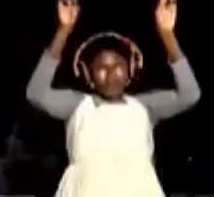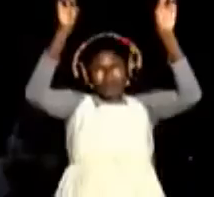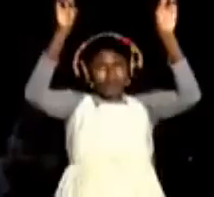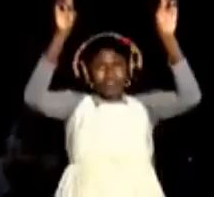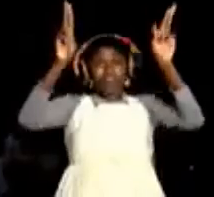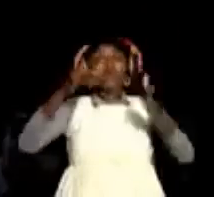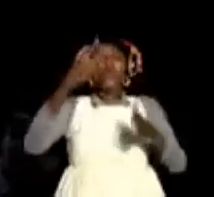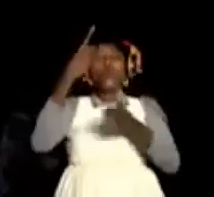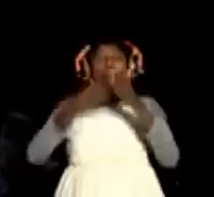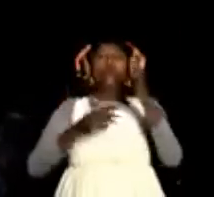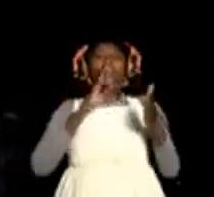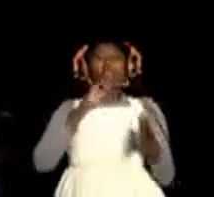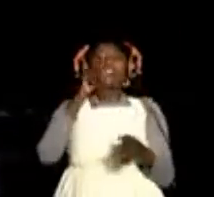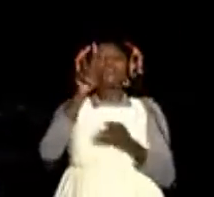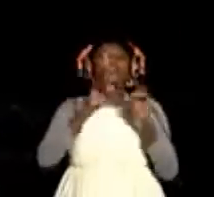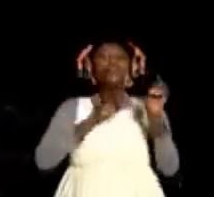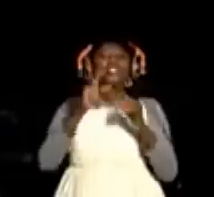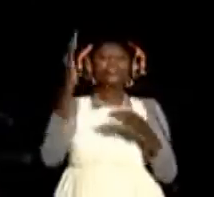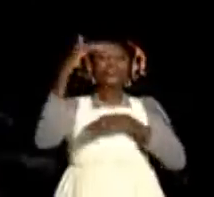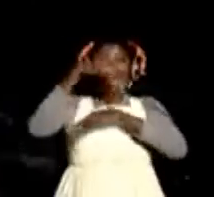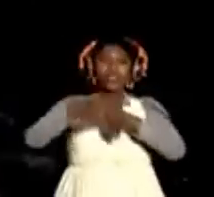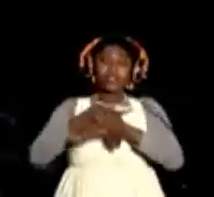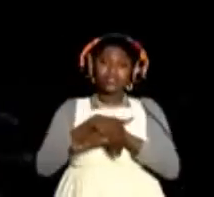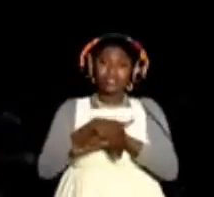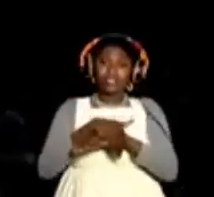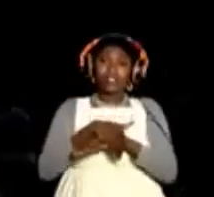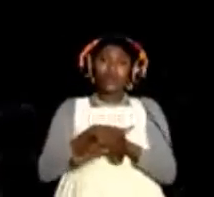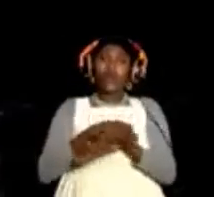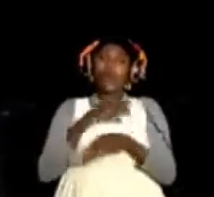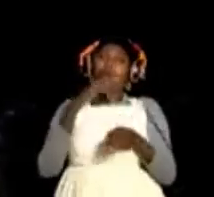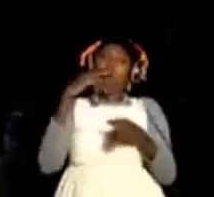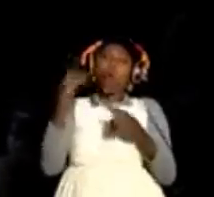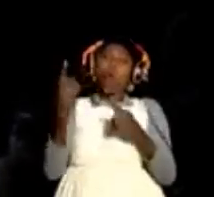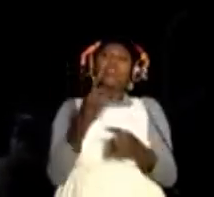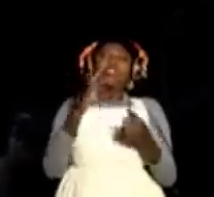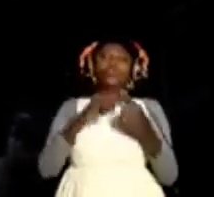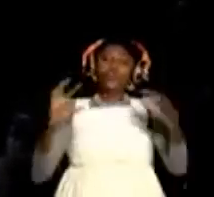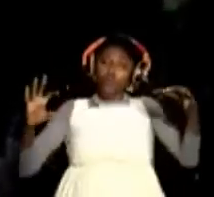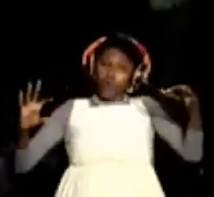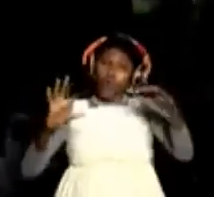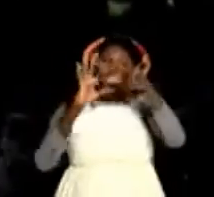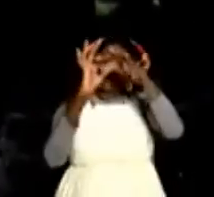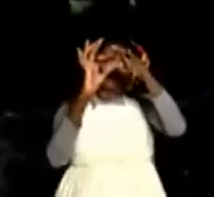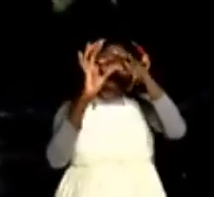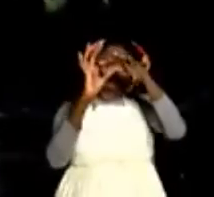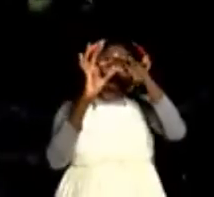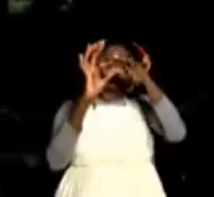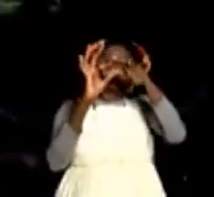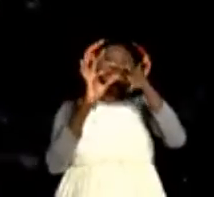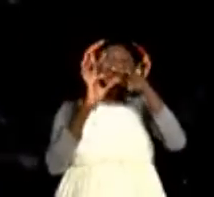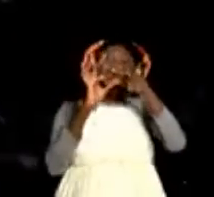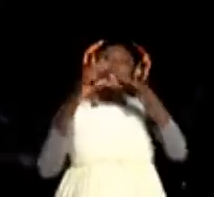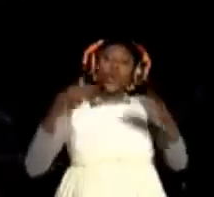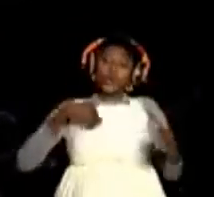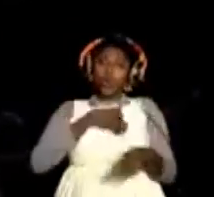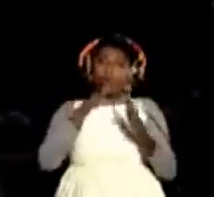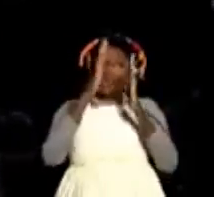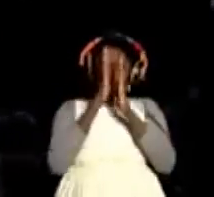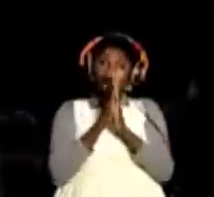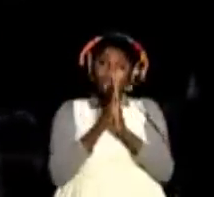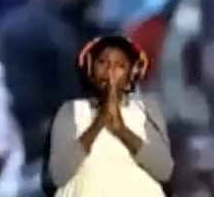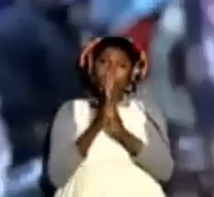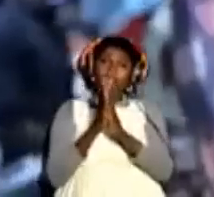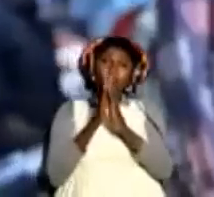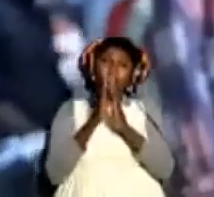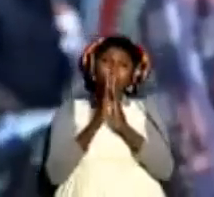What are you going to do tonight? Except to connect. We are going to pray the prayer